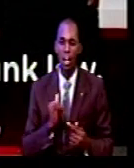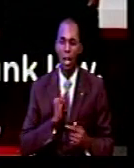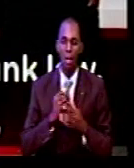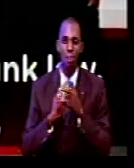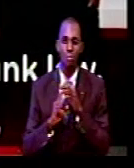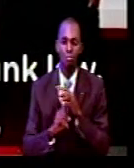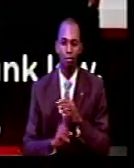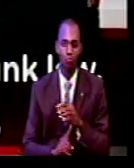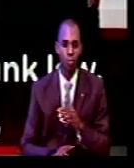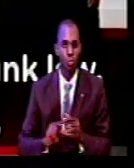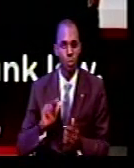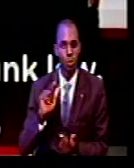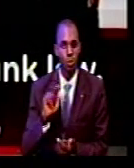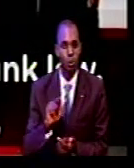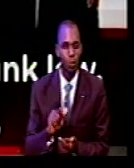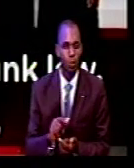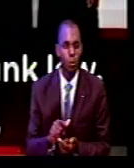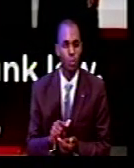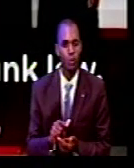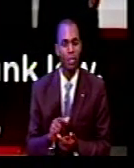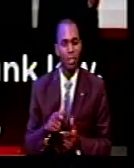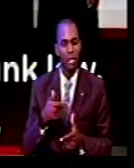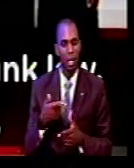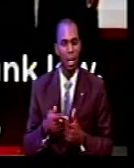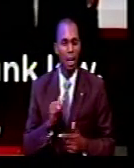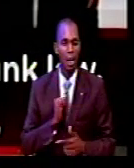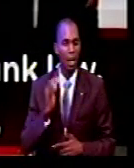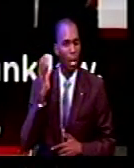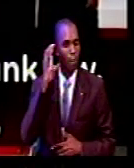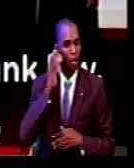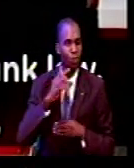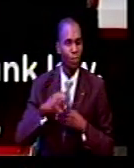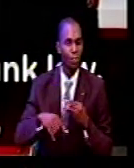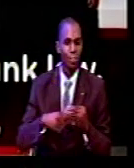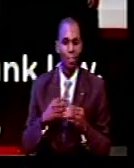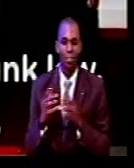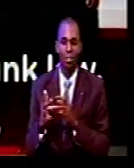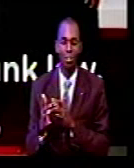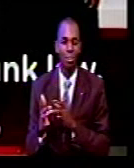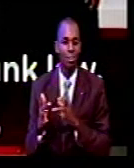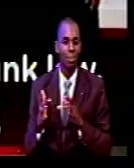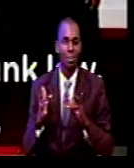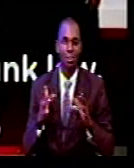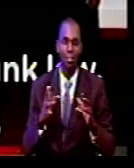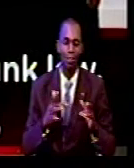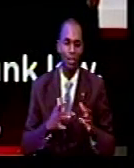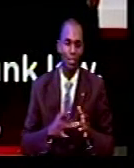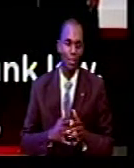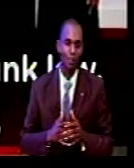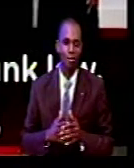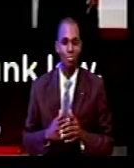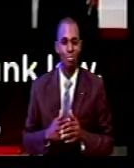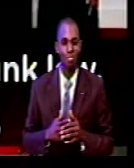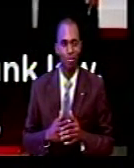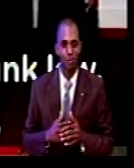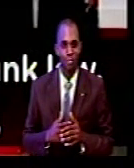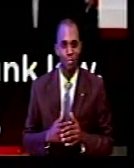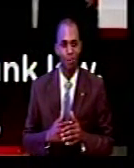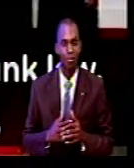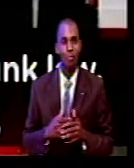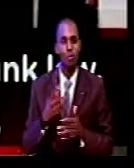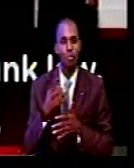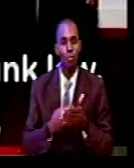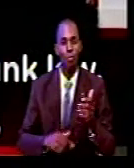road. My heart was so heavy, like sunk low, that I heard